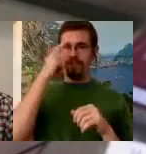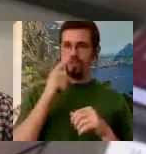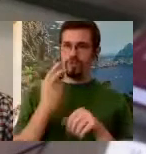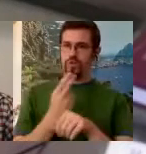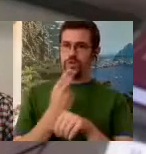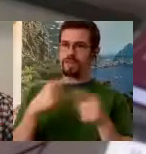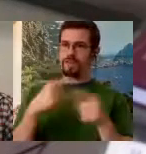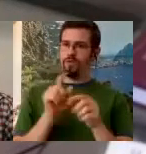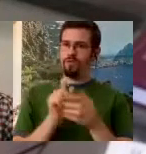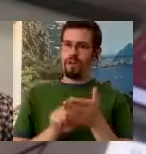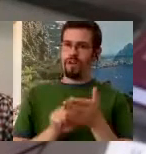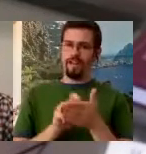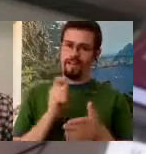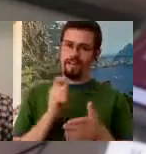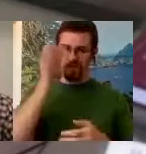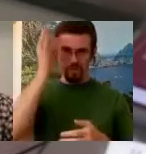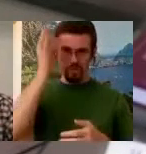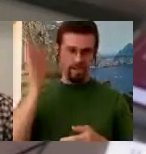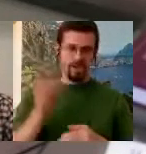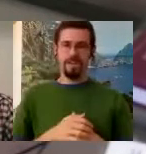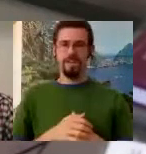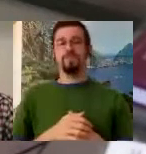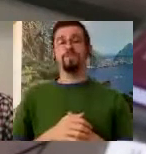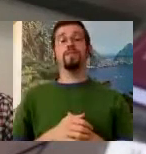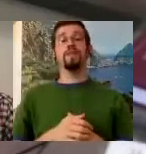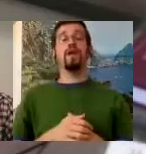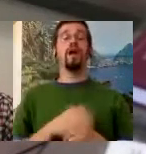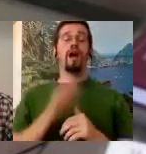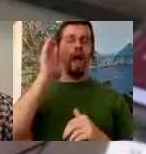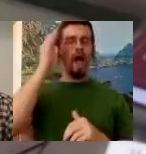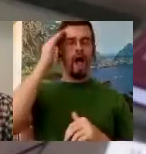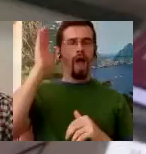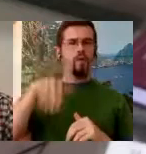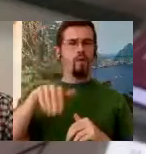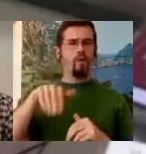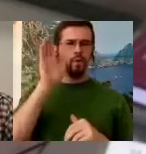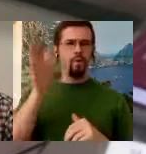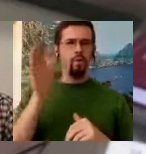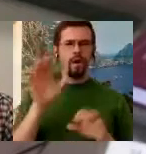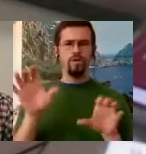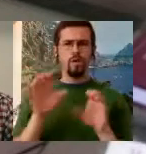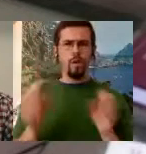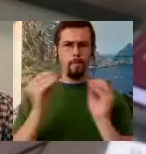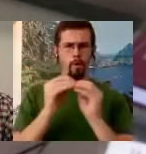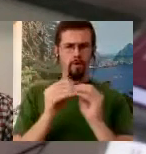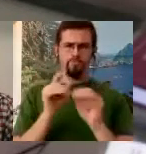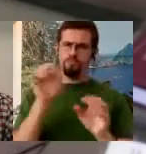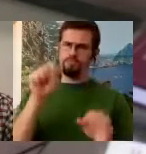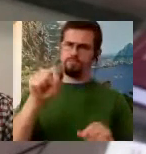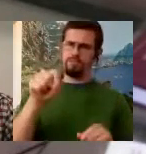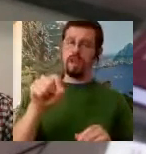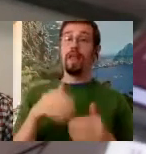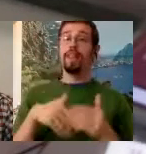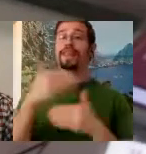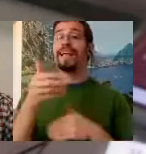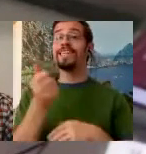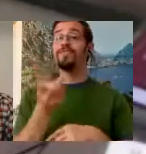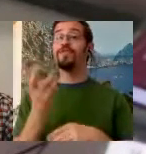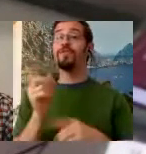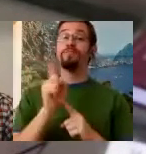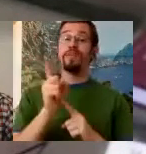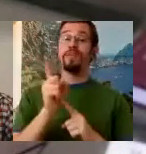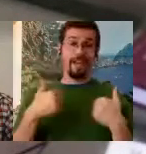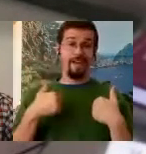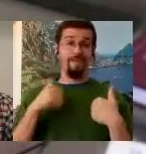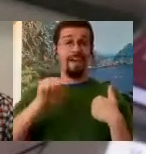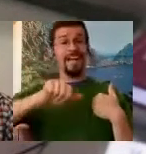Thank you for this. And you know, we're going to do more. I promise you on that. And right now, in the next 3 minutes, we have another presentation,